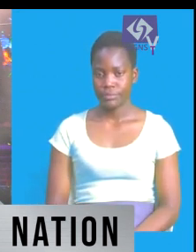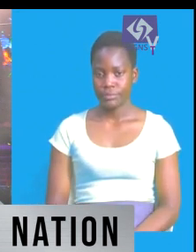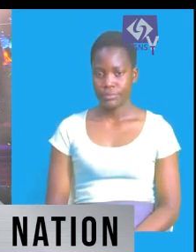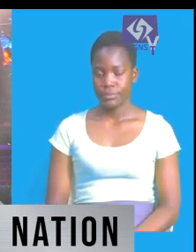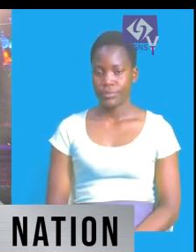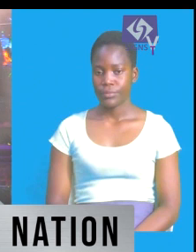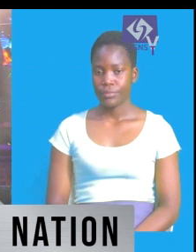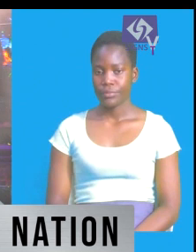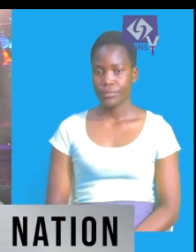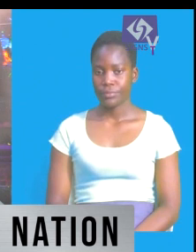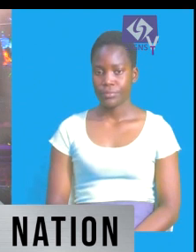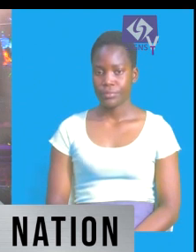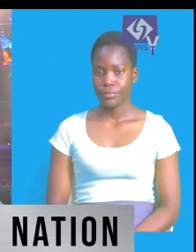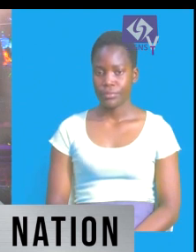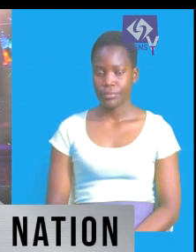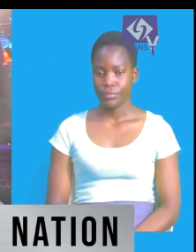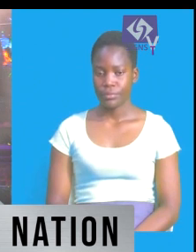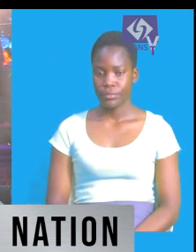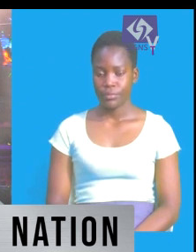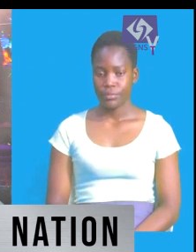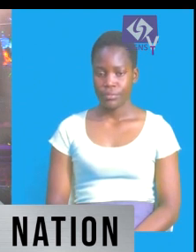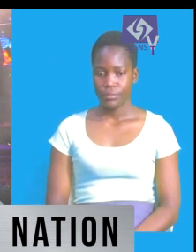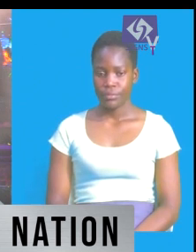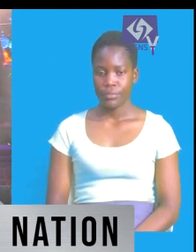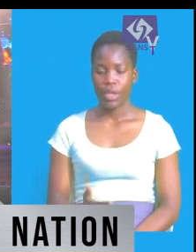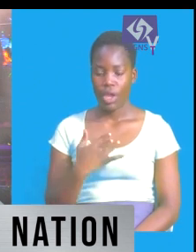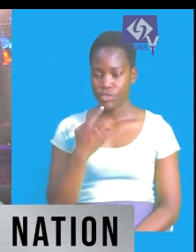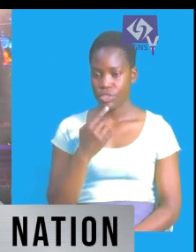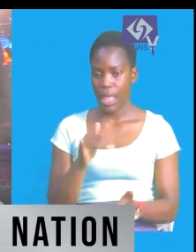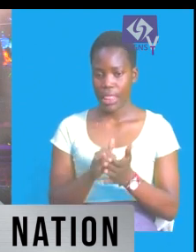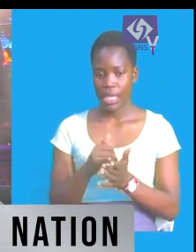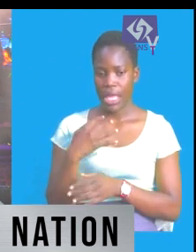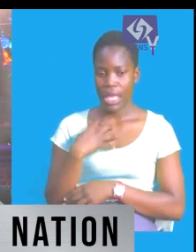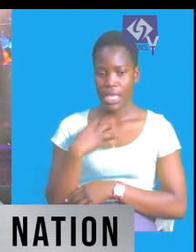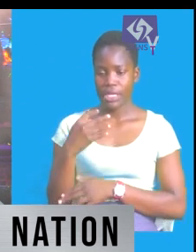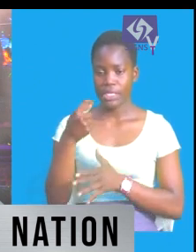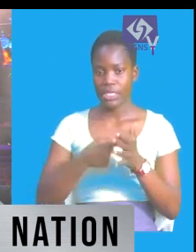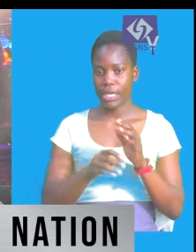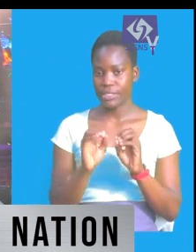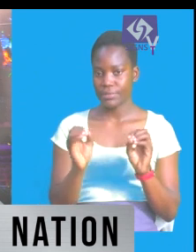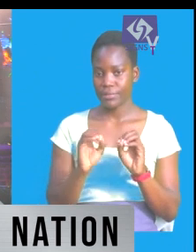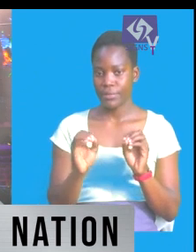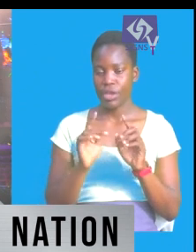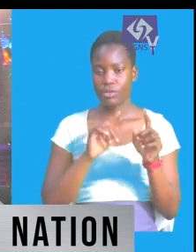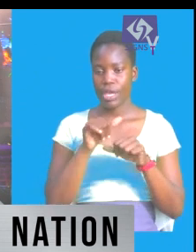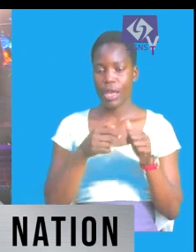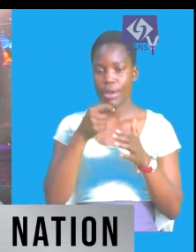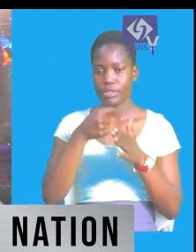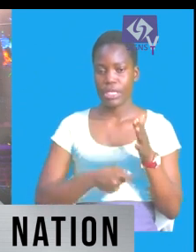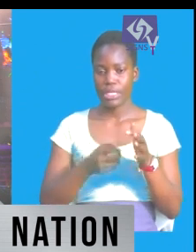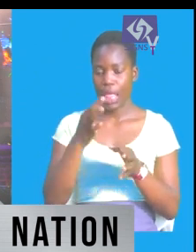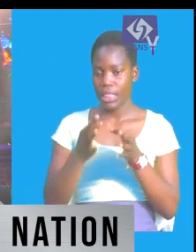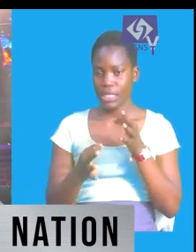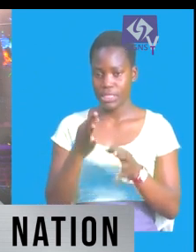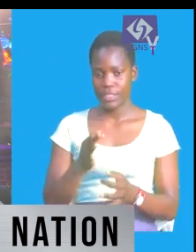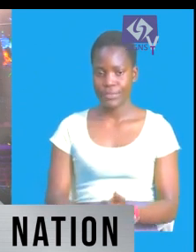rich is not. It's it's like the rich are not being taxed. So you're talking of tax justice,